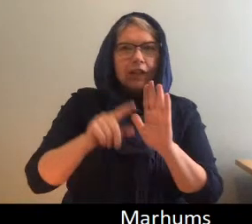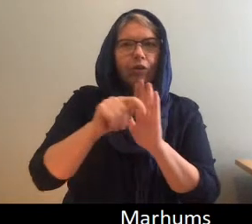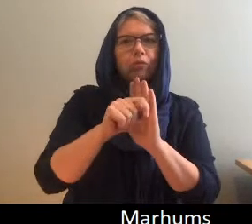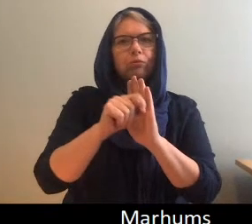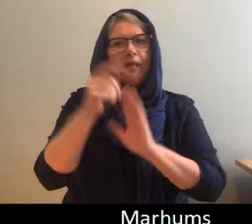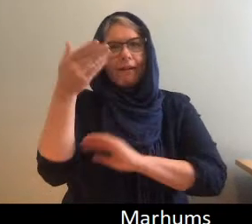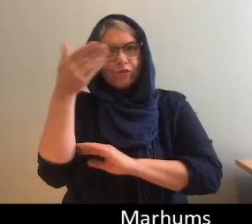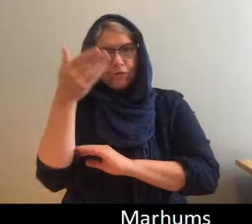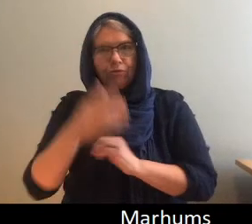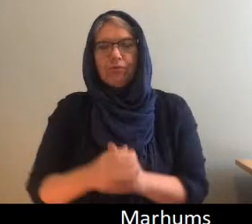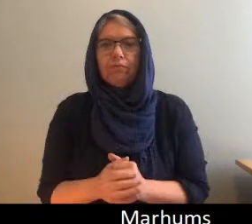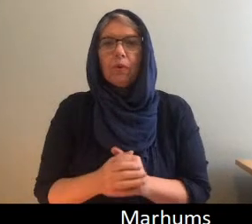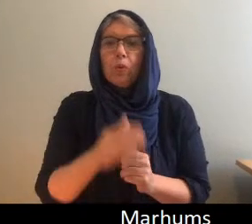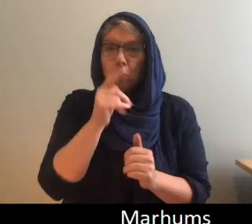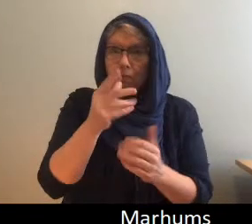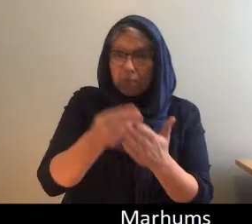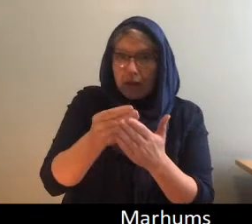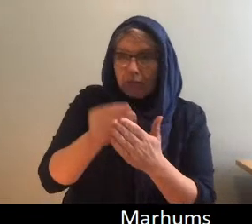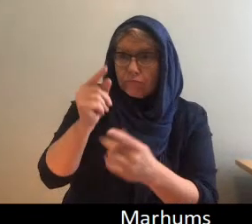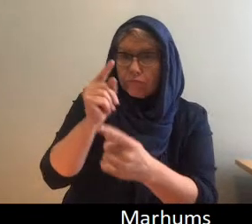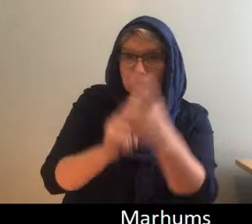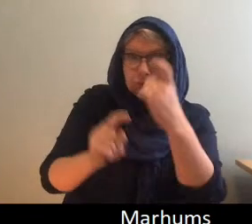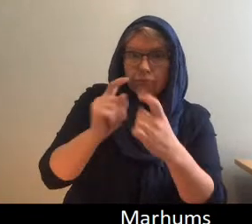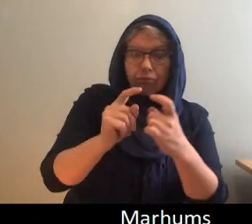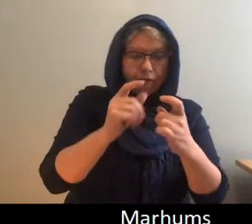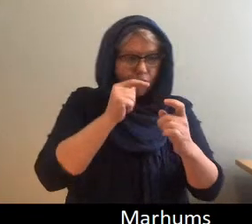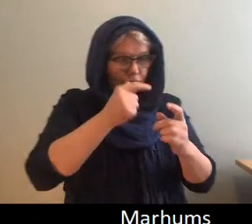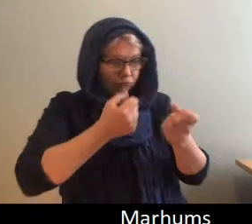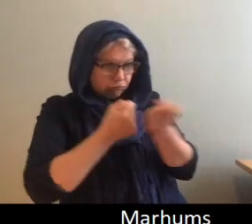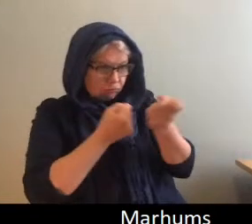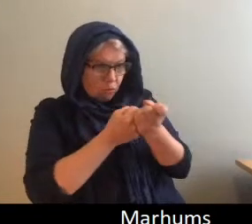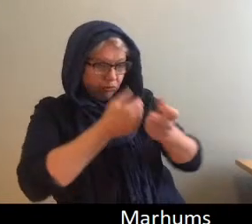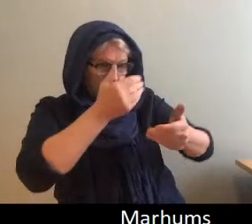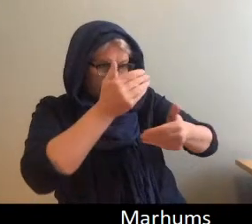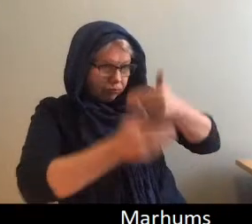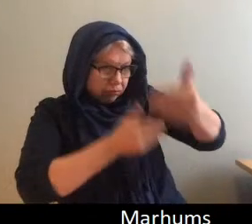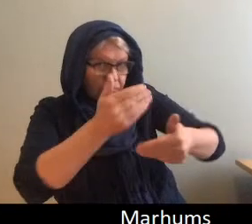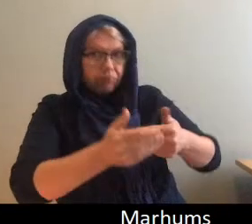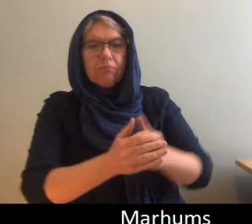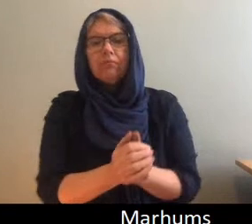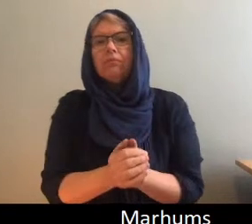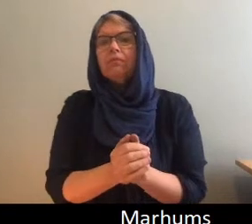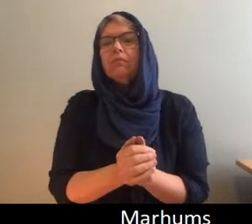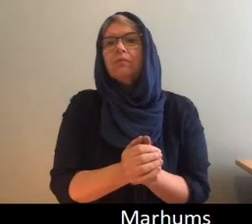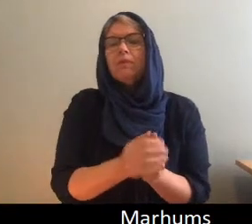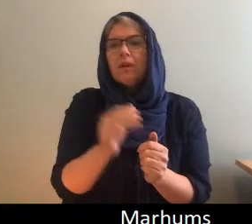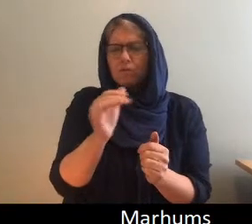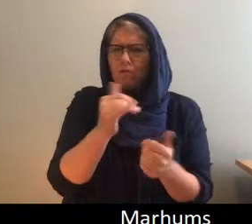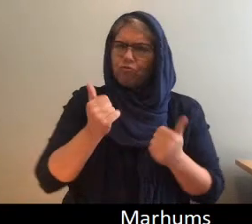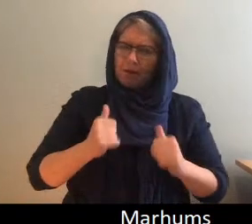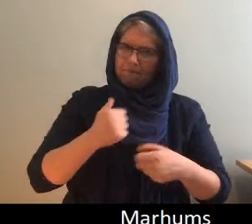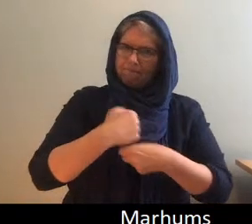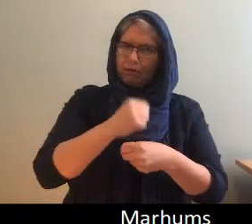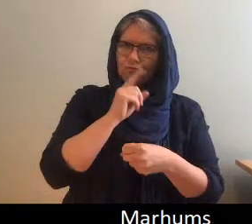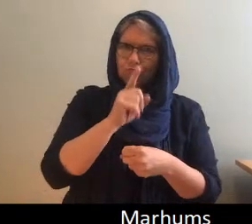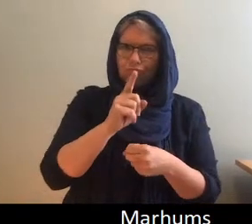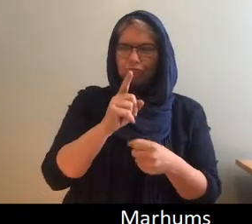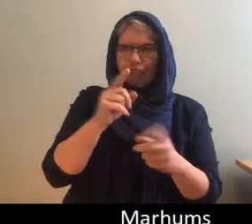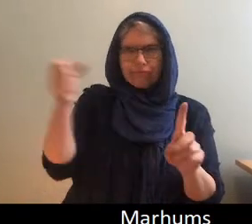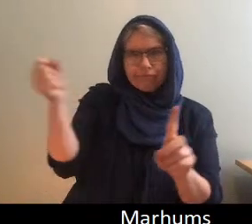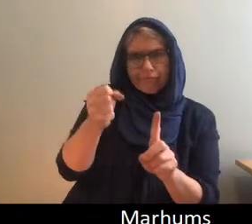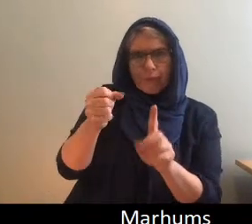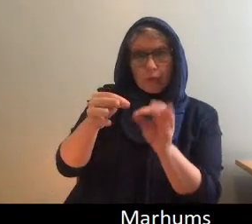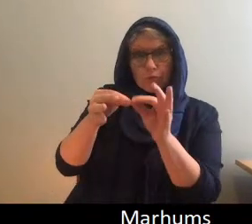you and keep all of you safe, inshallah. As we continue our discussion on these verses, on the verses of